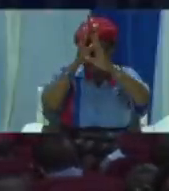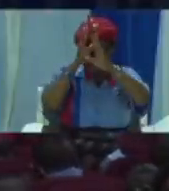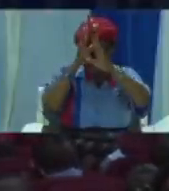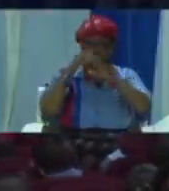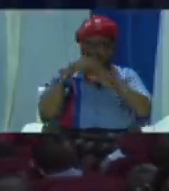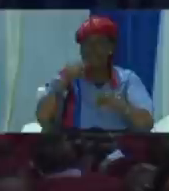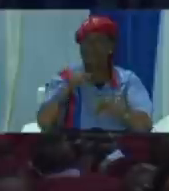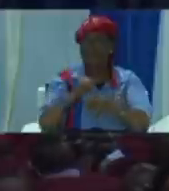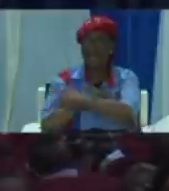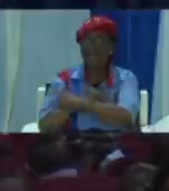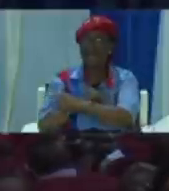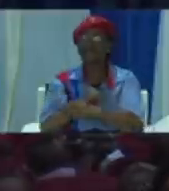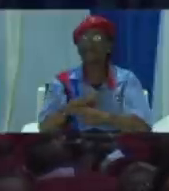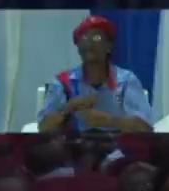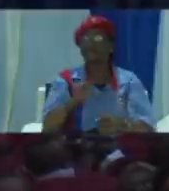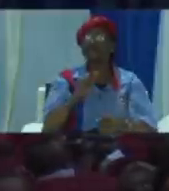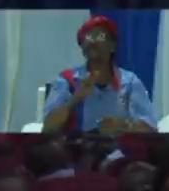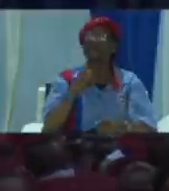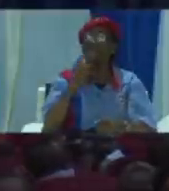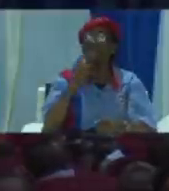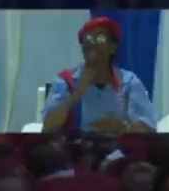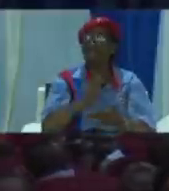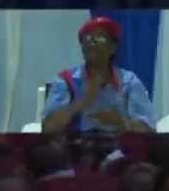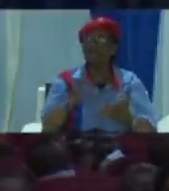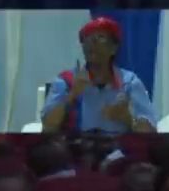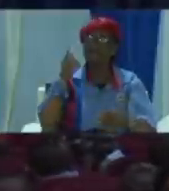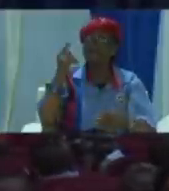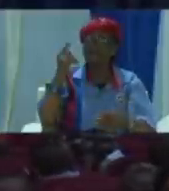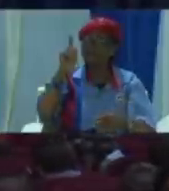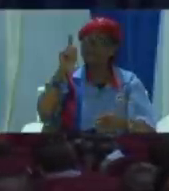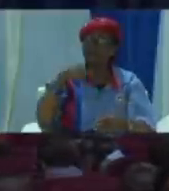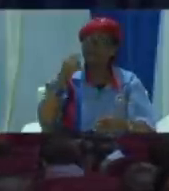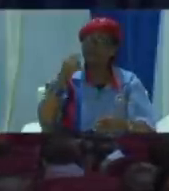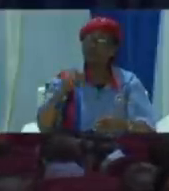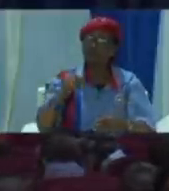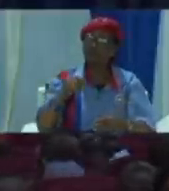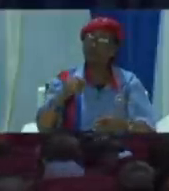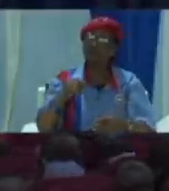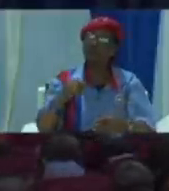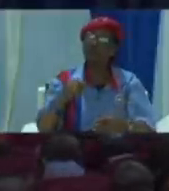The one who set your marriage on fire